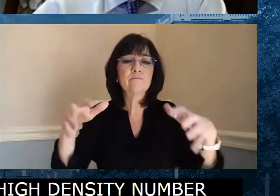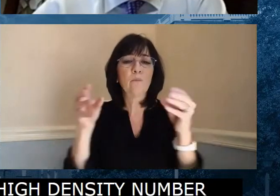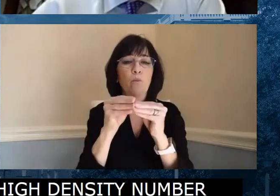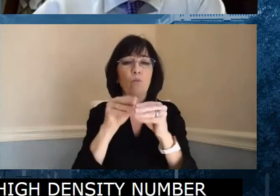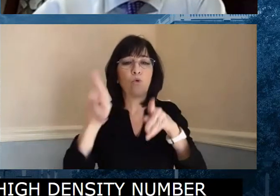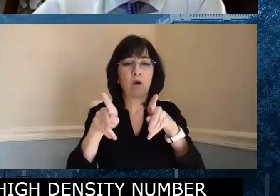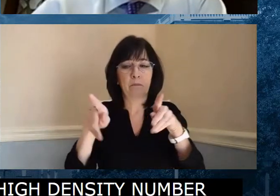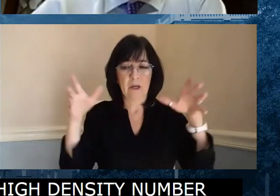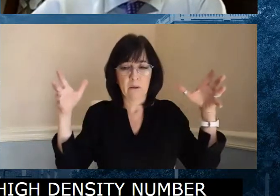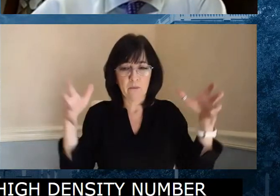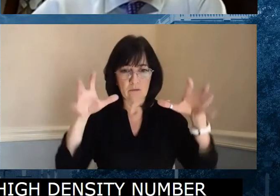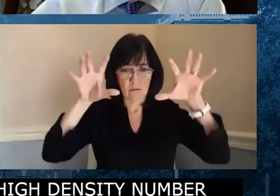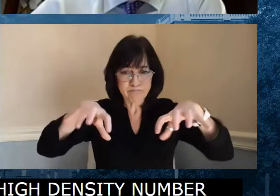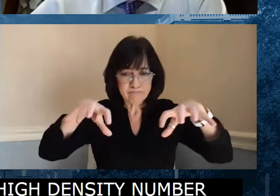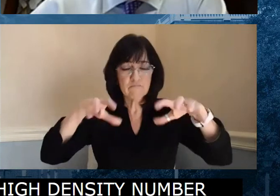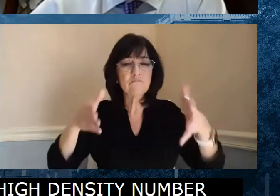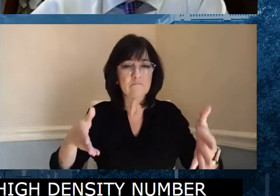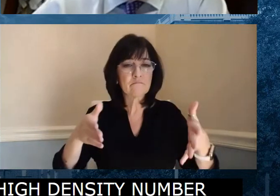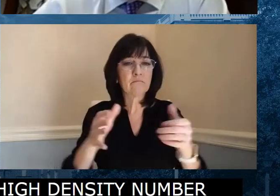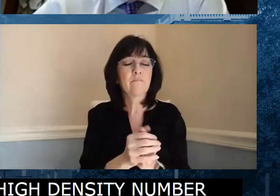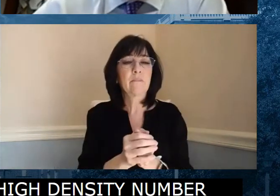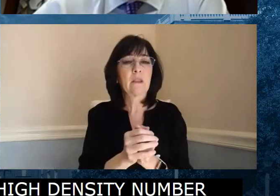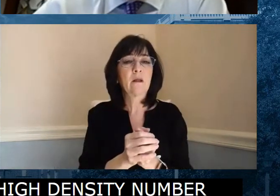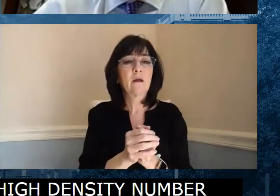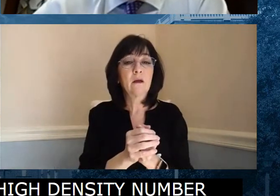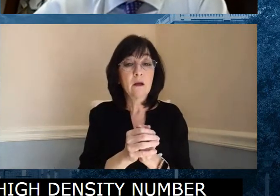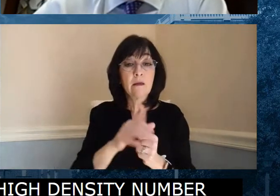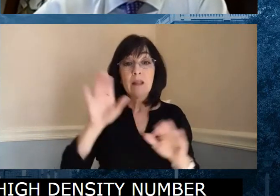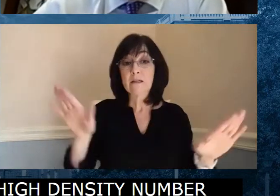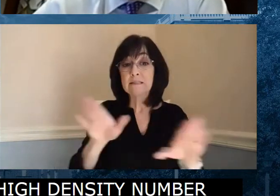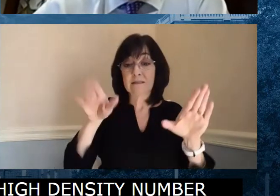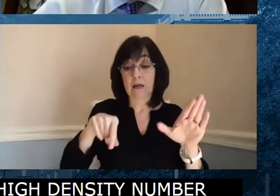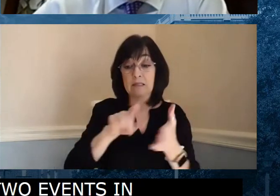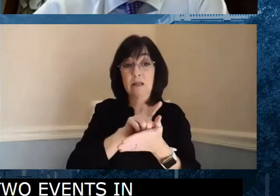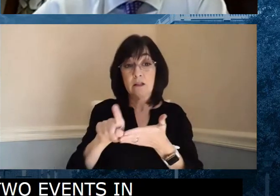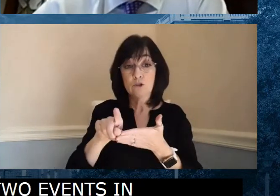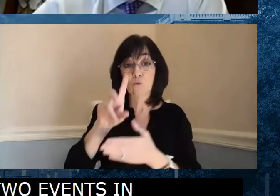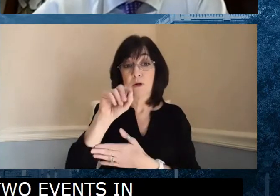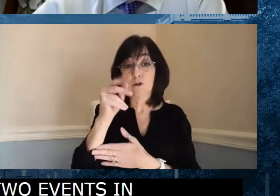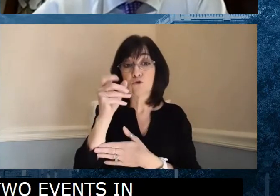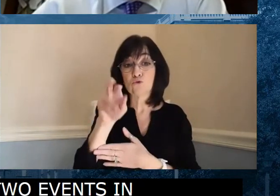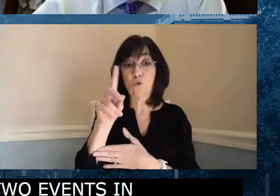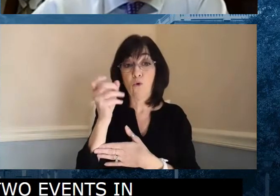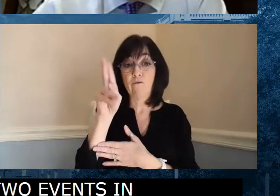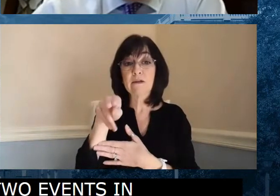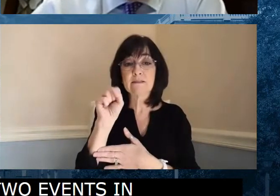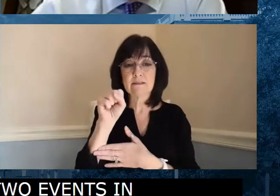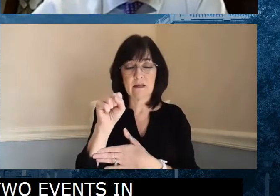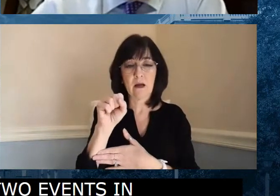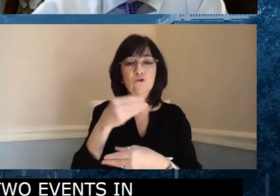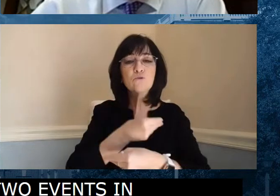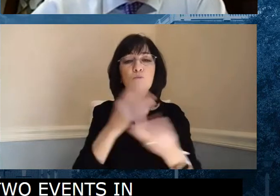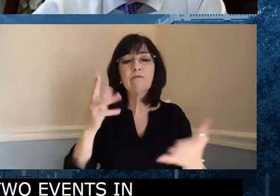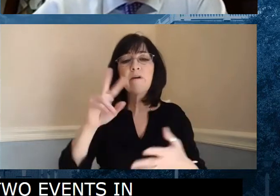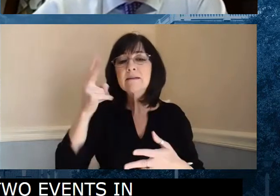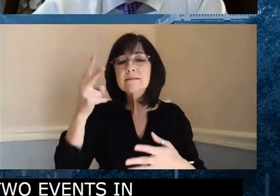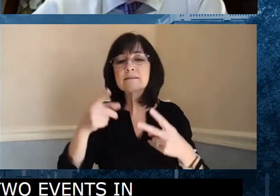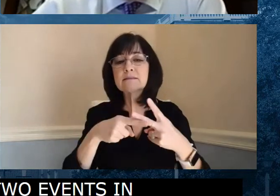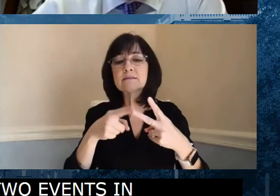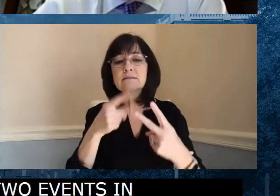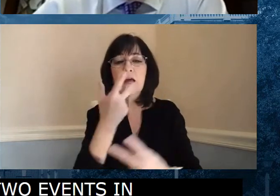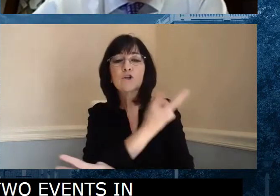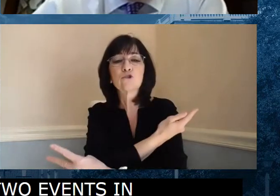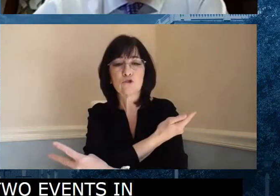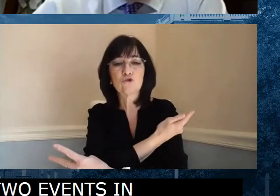and Friday. Then on Sunday this week, Dover Downs will be doing a second dose event from events earlier in the